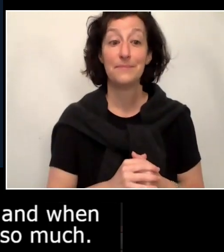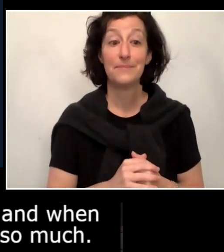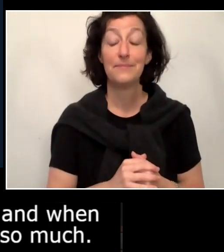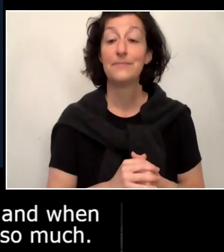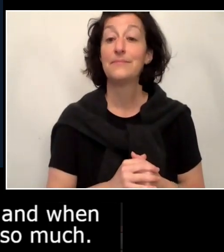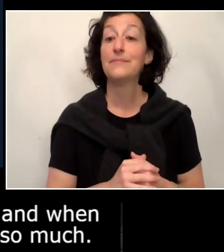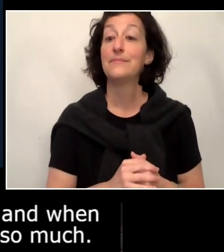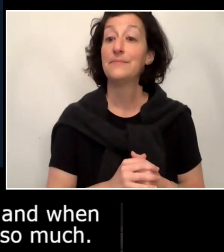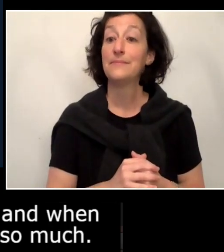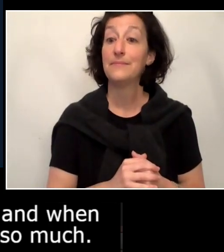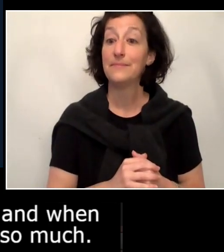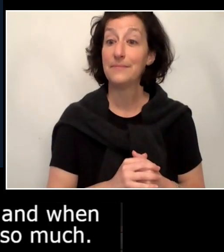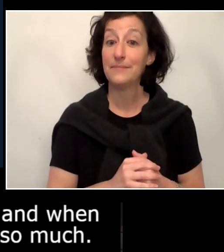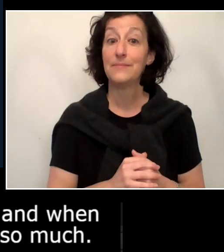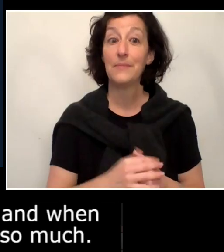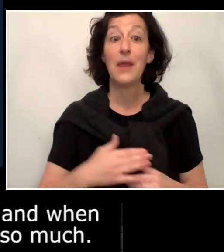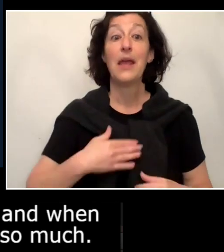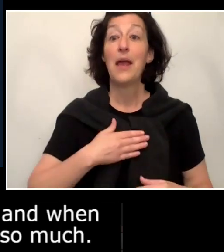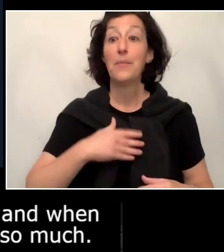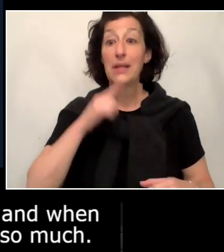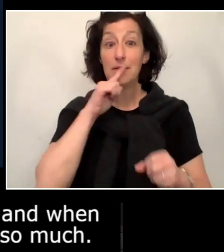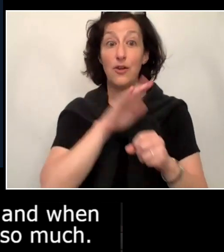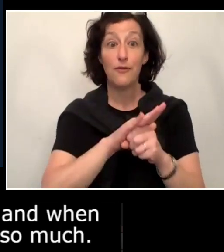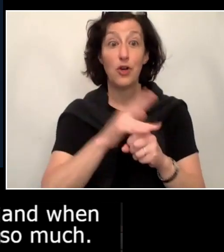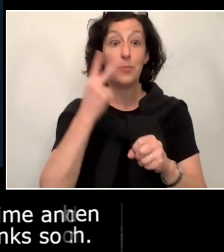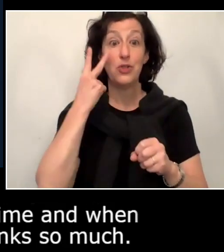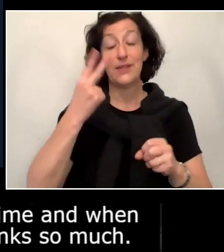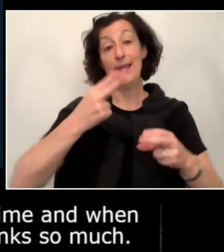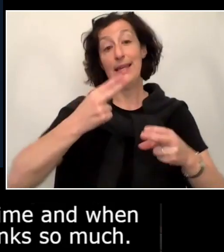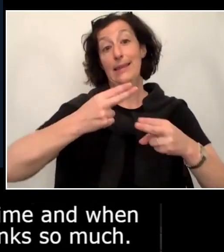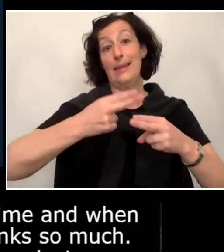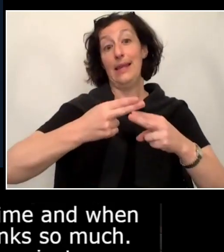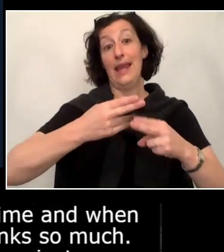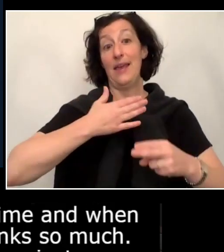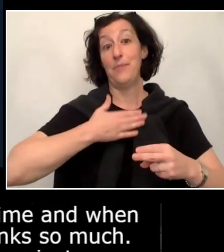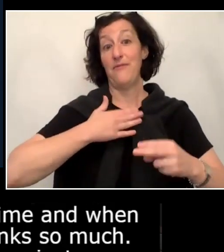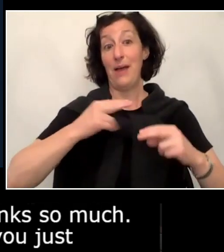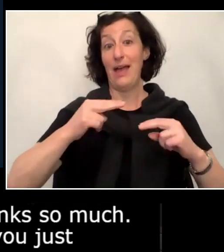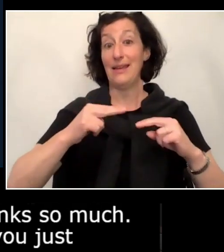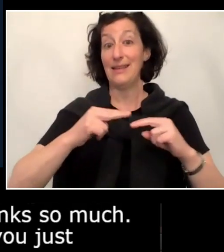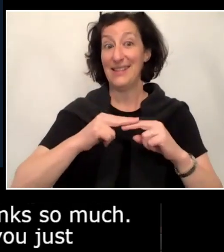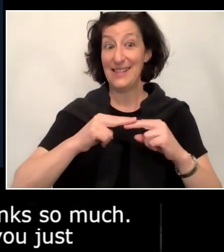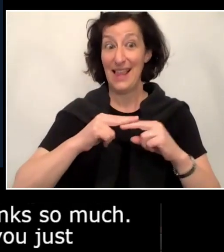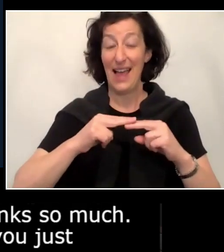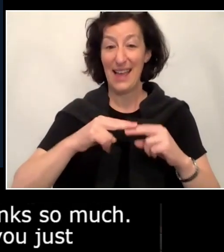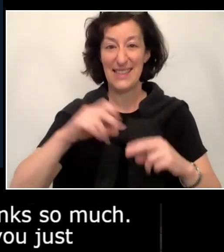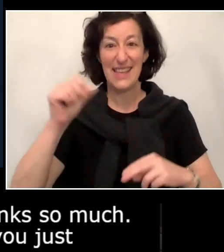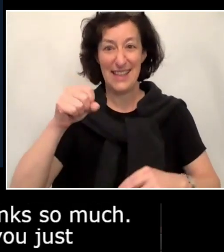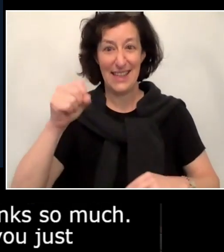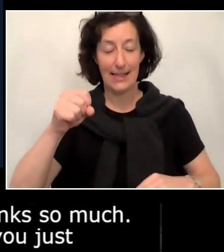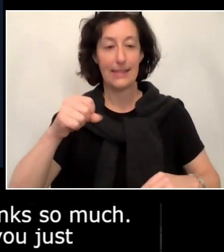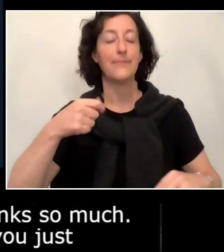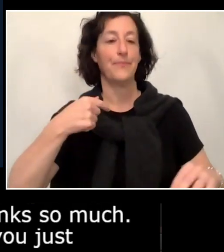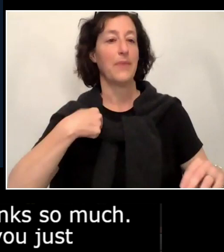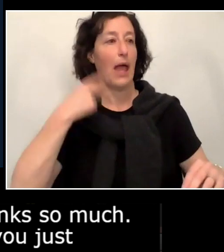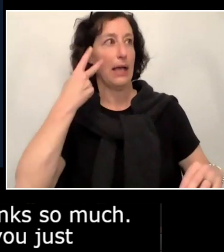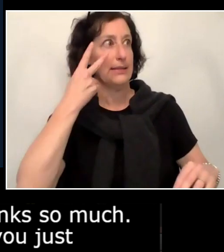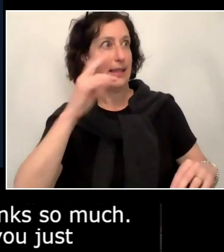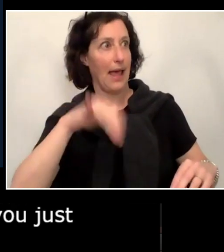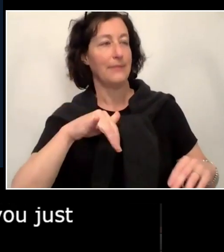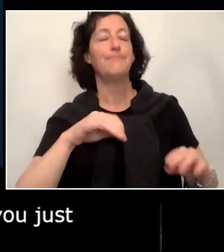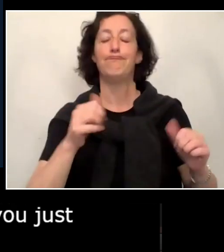Judith, can you just confirm that you're seeing the title of my slide as Yes, the I shared screen? confirm that. Thank you very